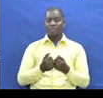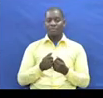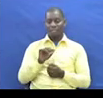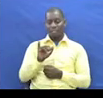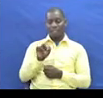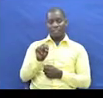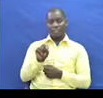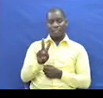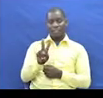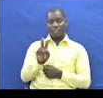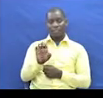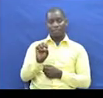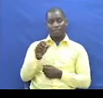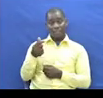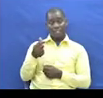the function.